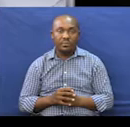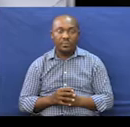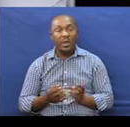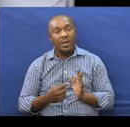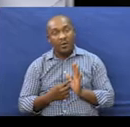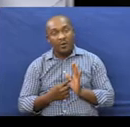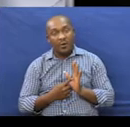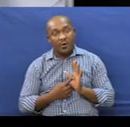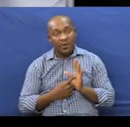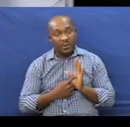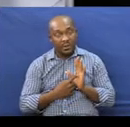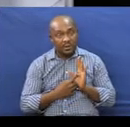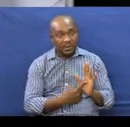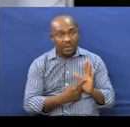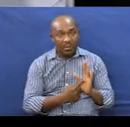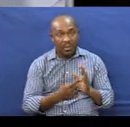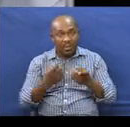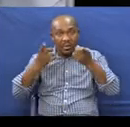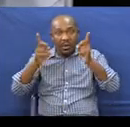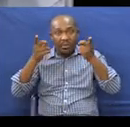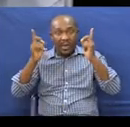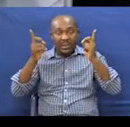For instance, in plant,